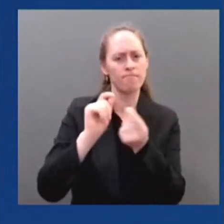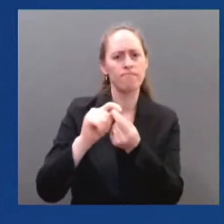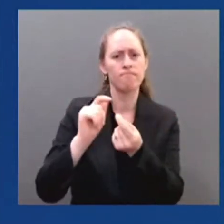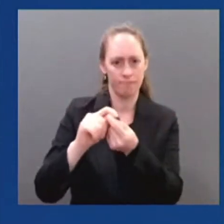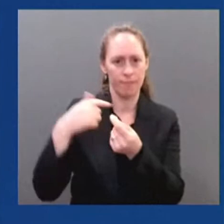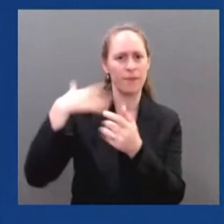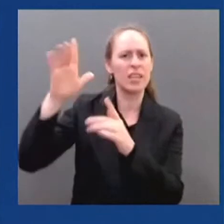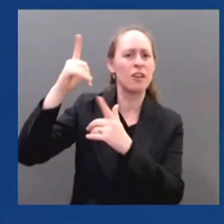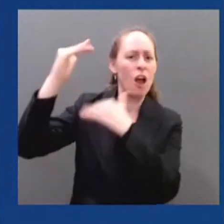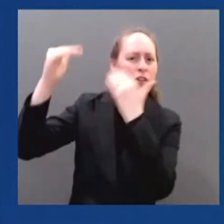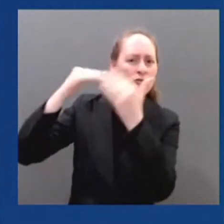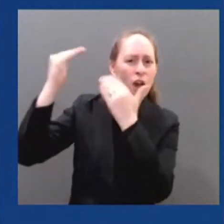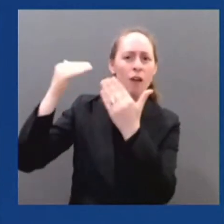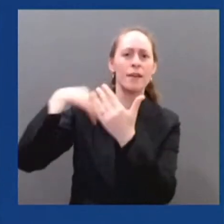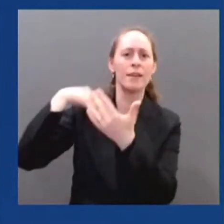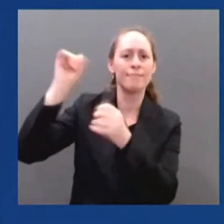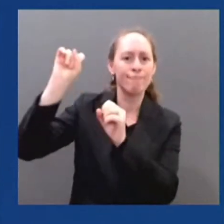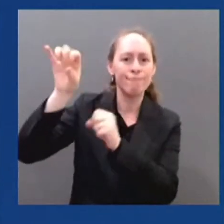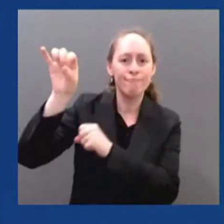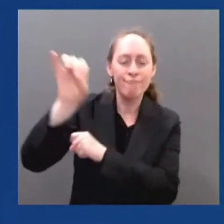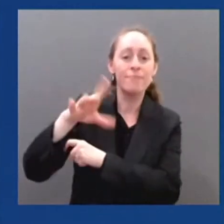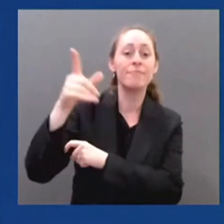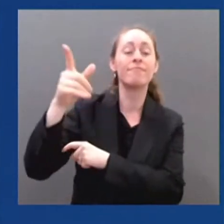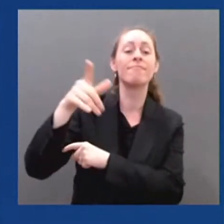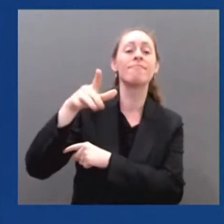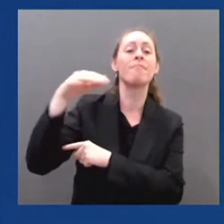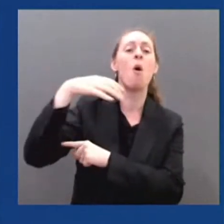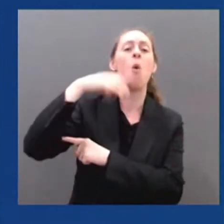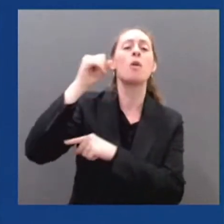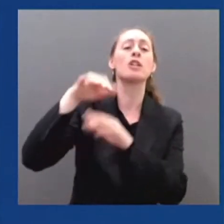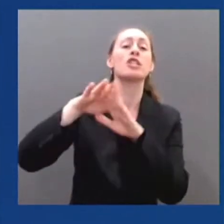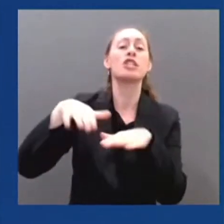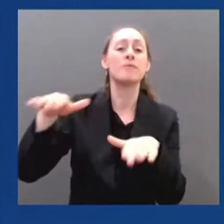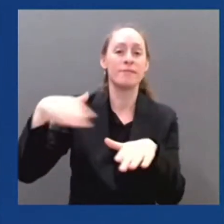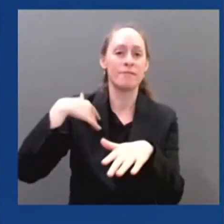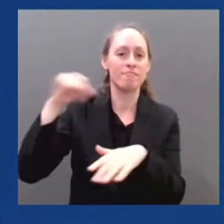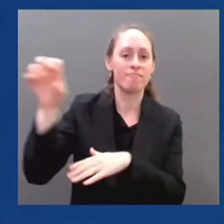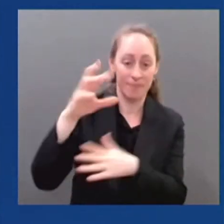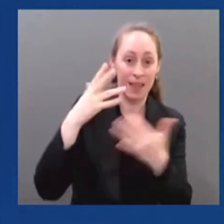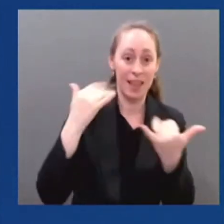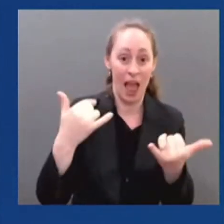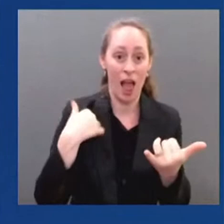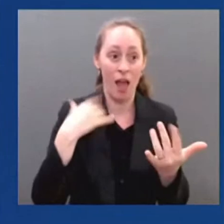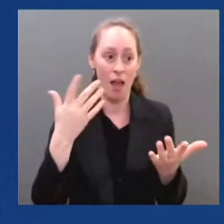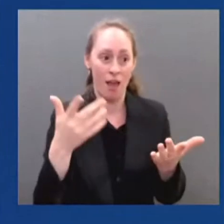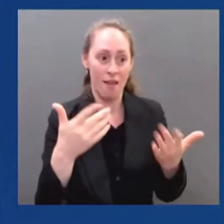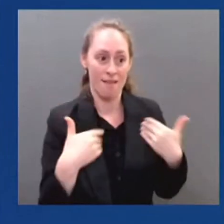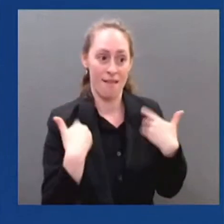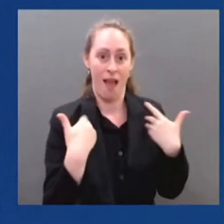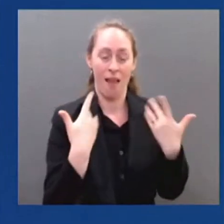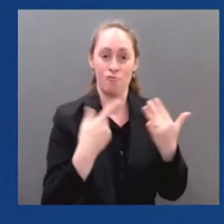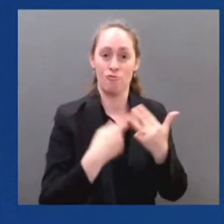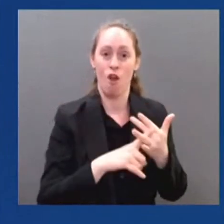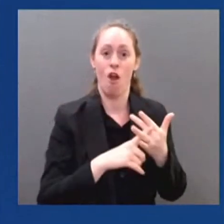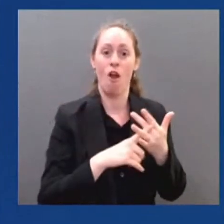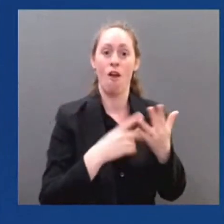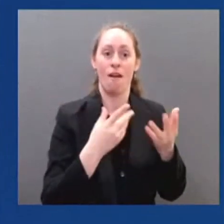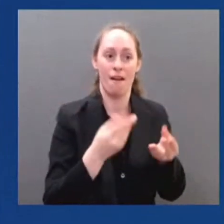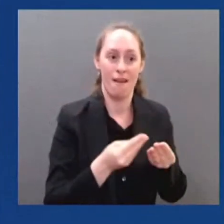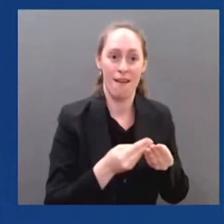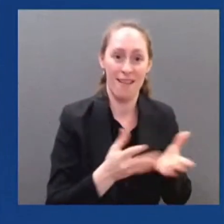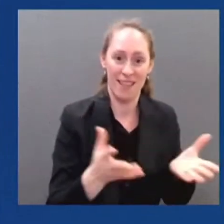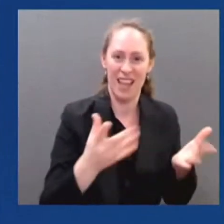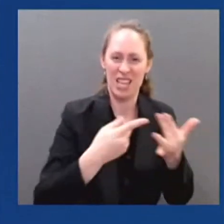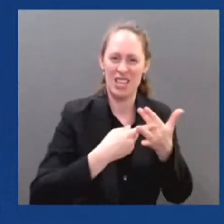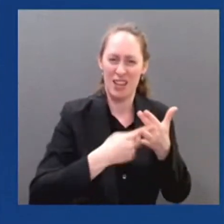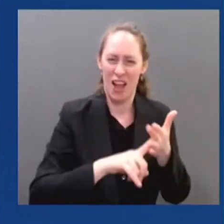boosted. Right now, we're doing the work of delivering and then, of course, administration. And we're working with our immunization partners in our jurisdictions to